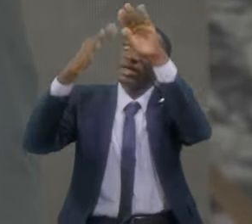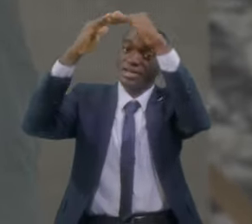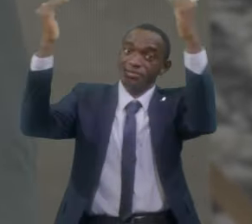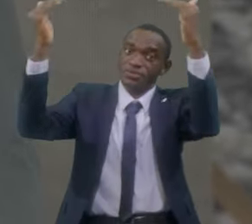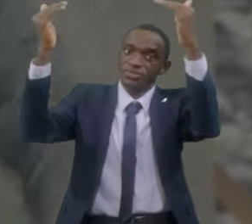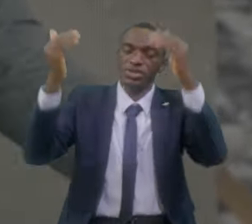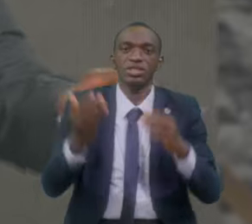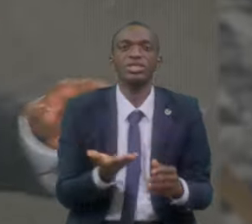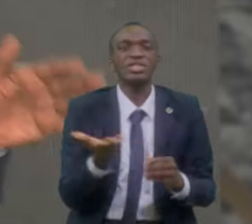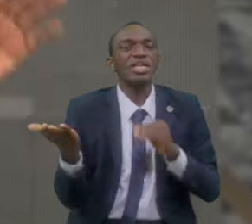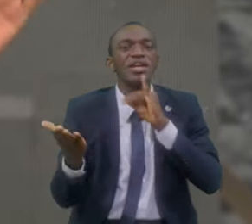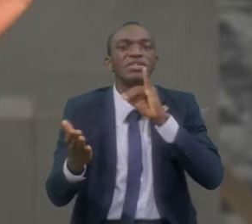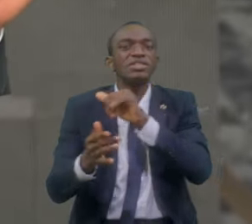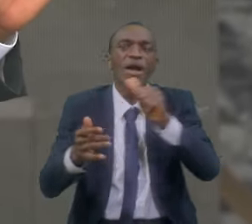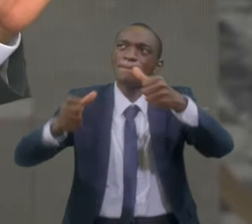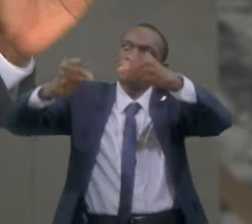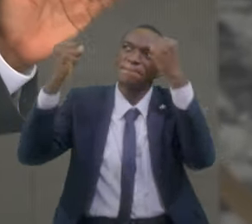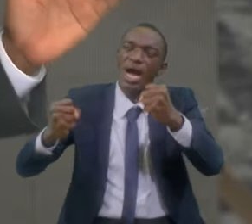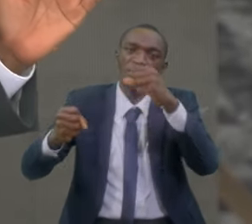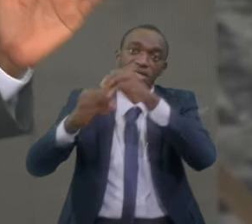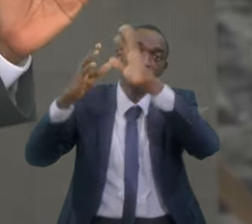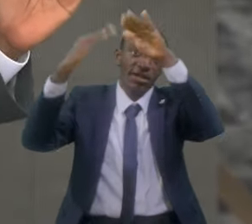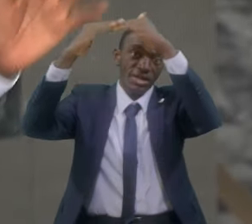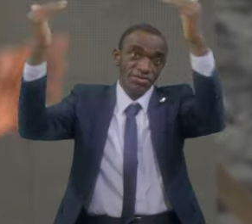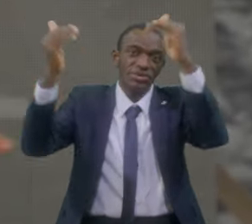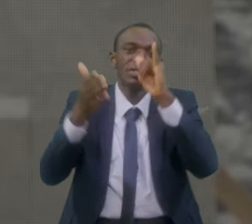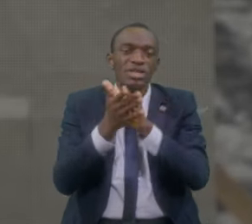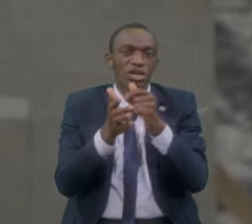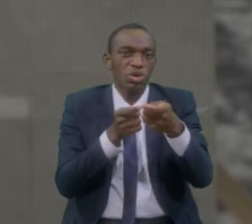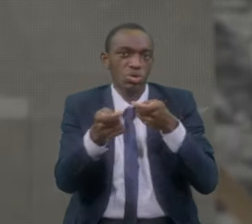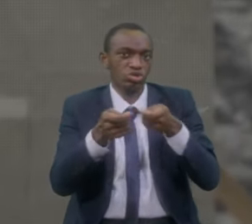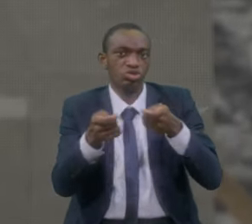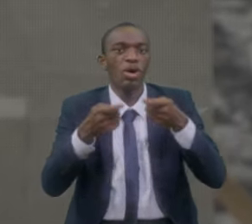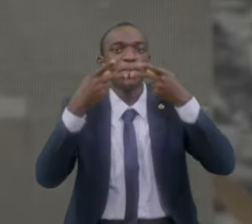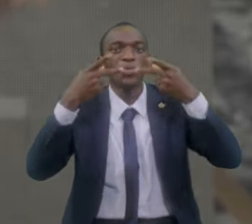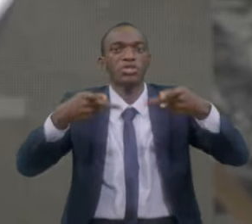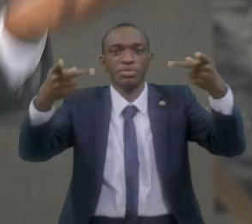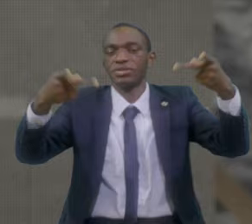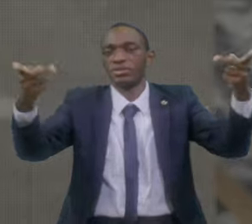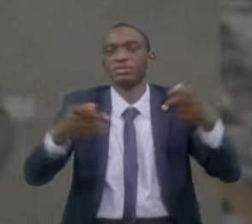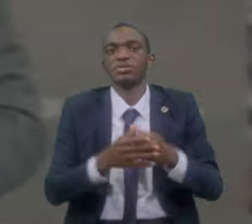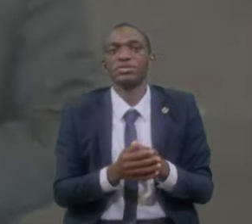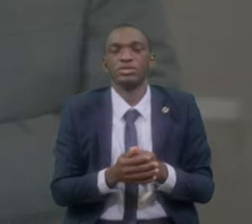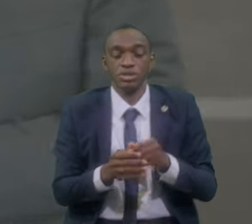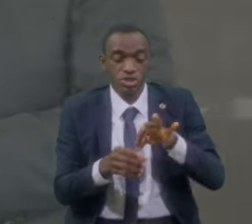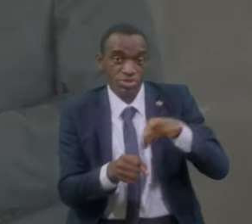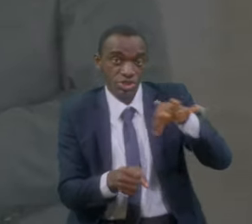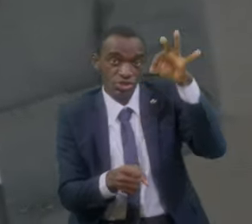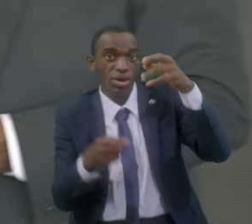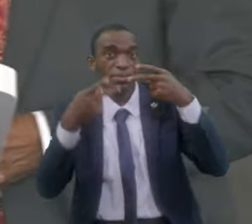a power in heaven that moderates prosperity. Spiritual